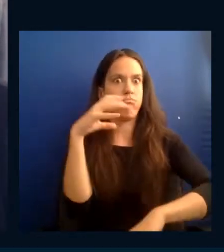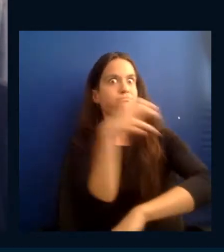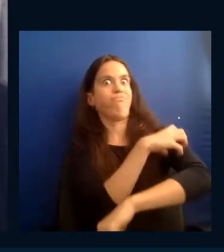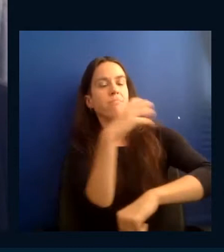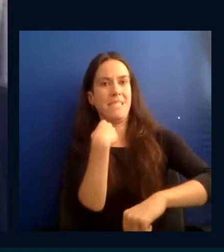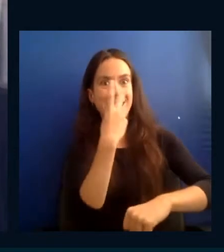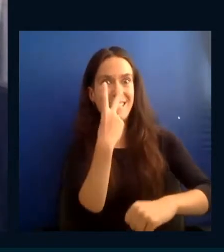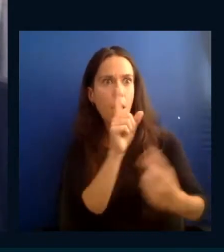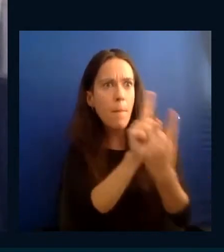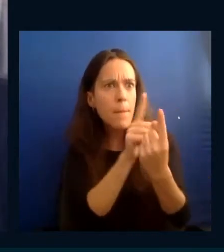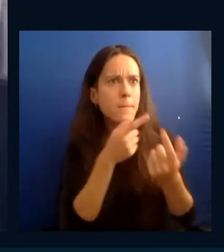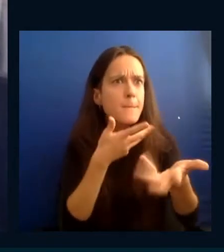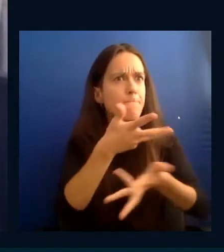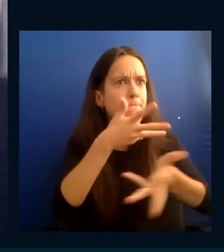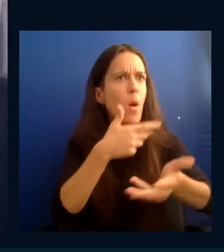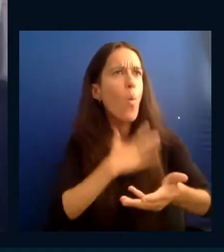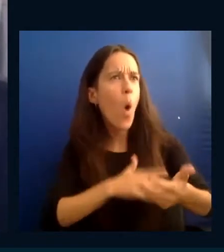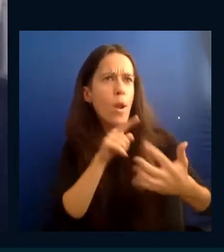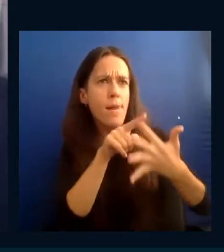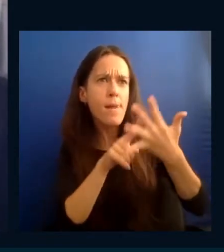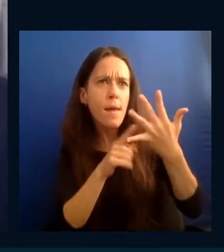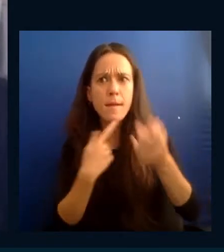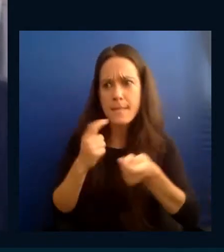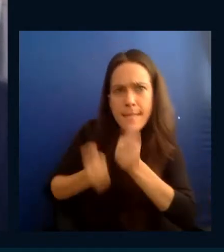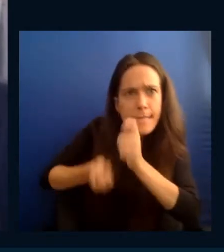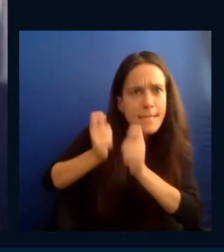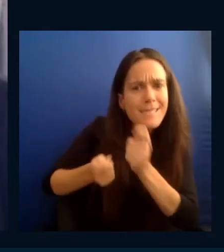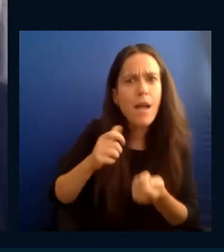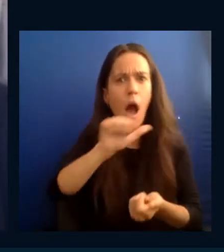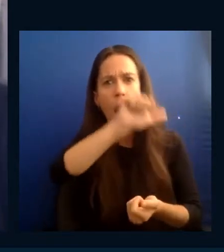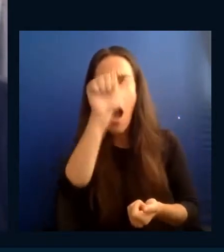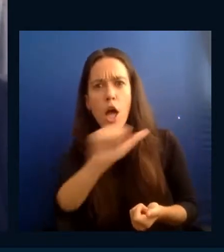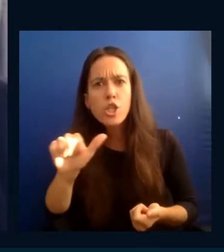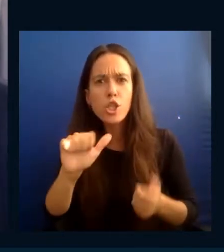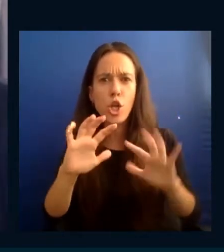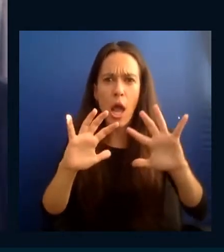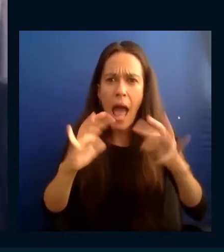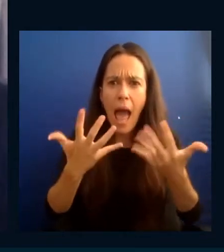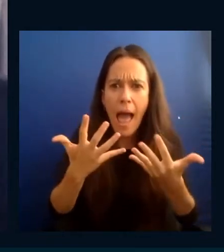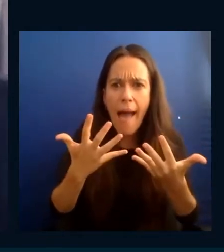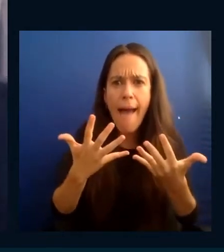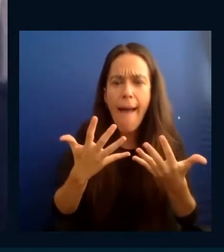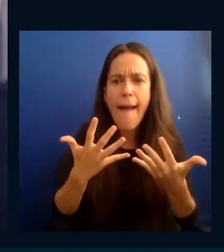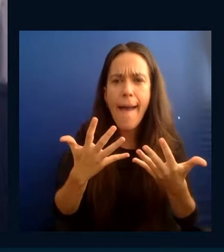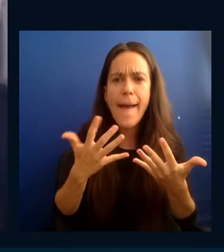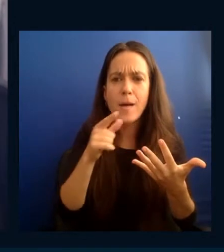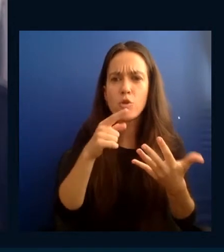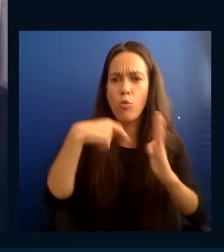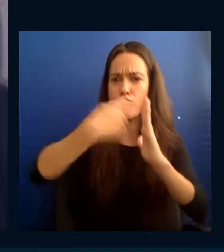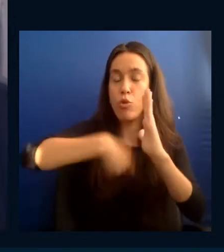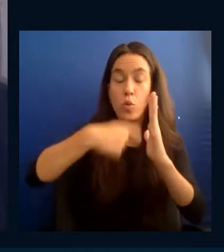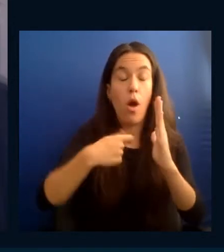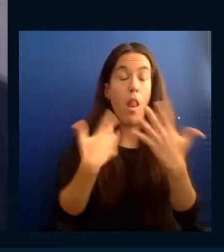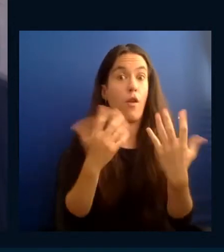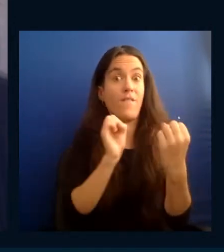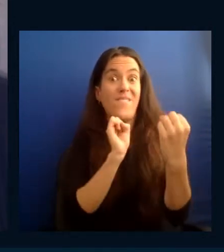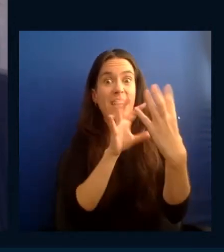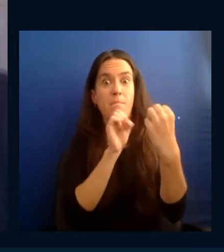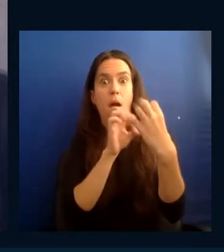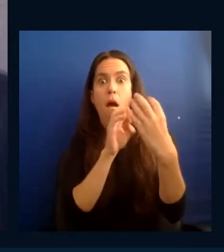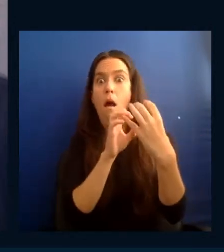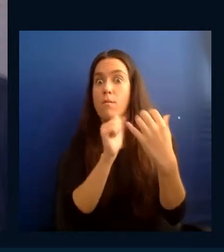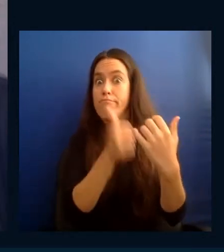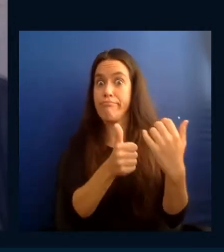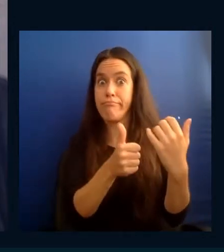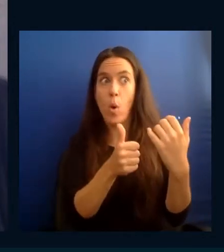I'm deploying with customers into Azure, usually net new kind of projects, and then we give a lot of feedback to the product group and